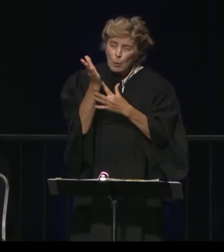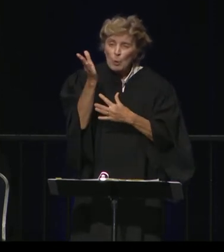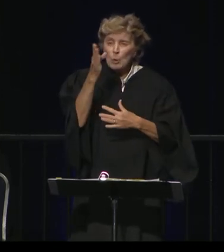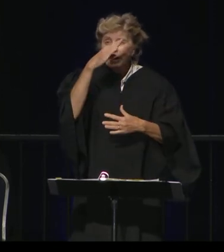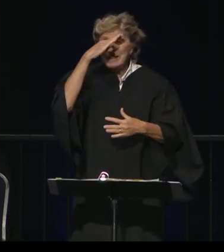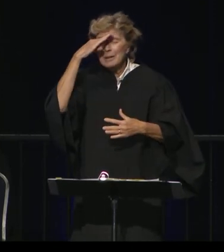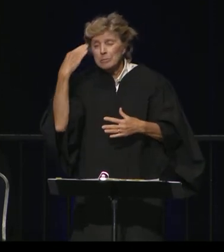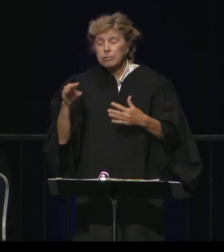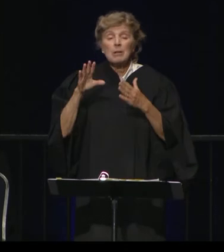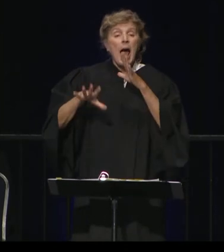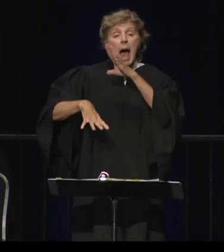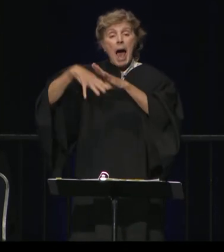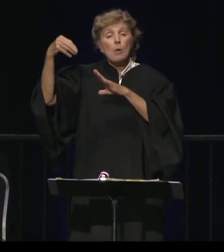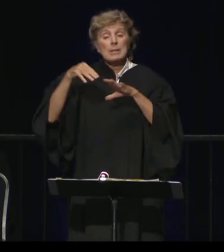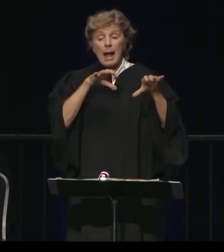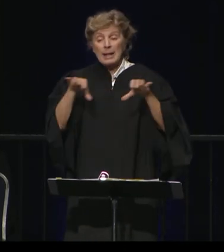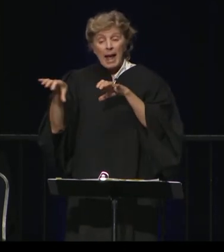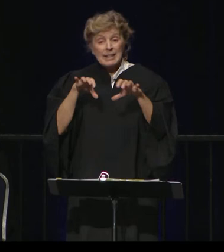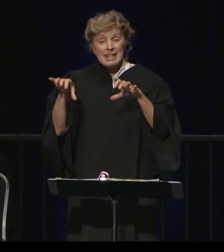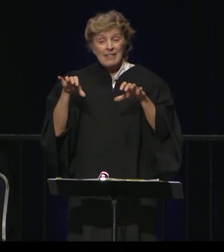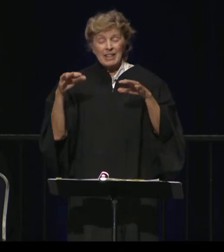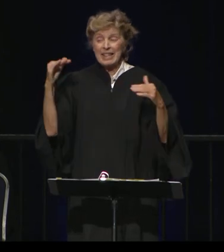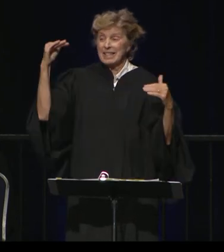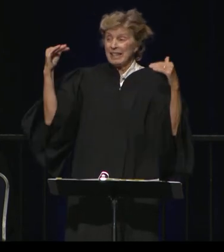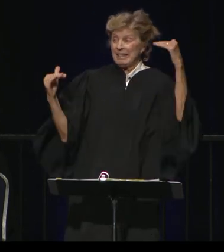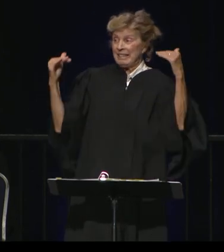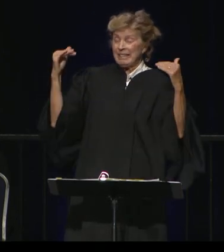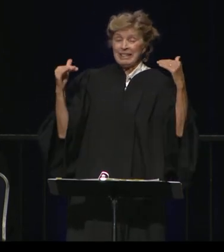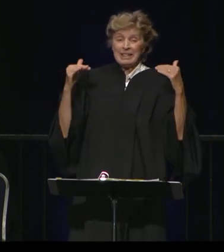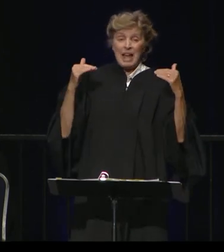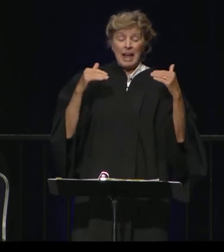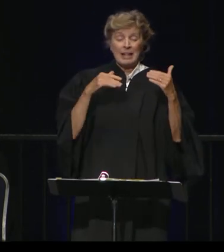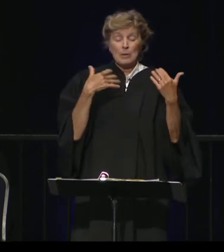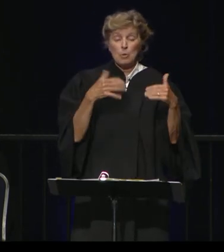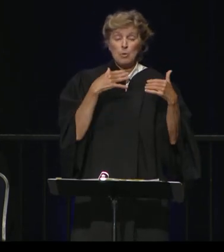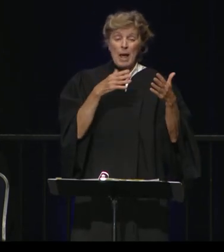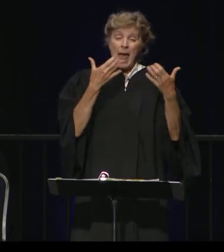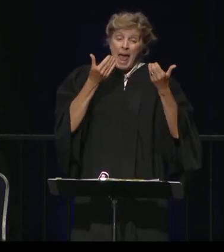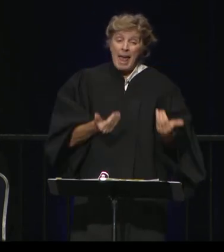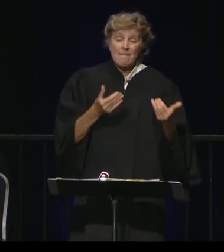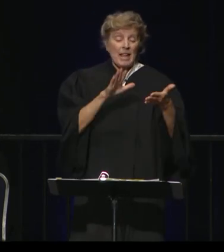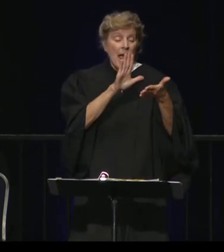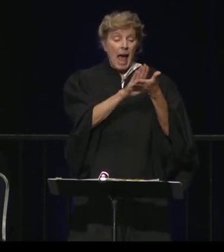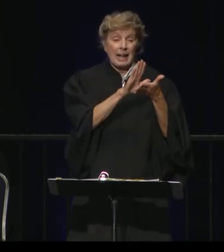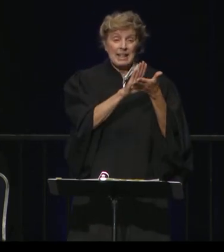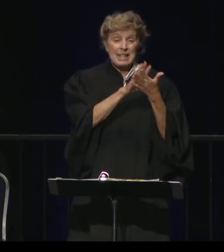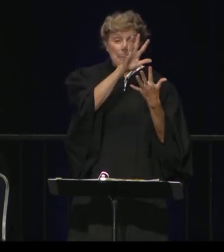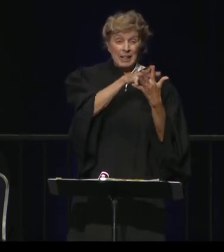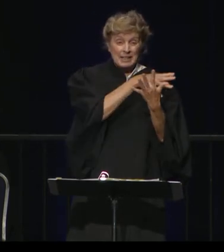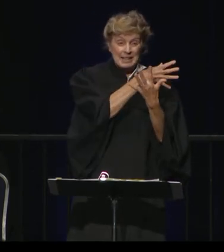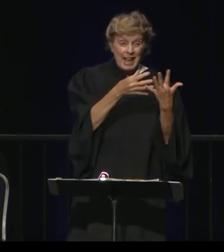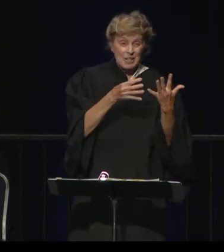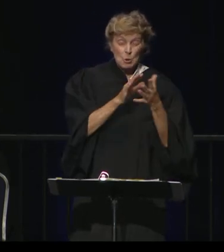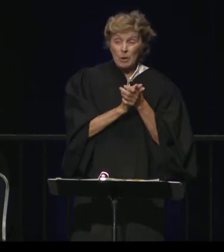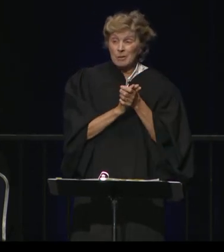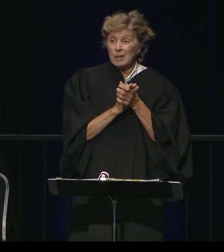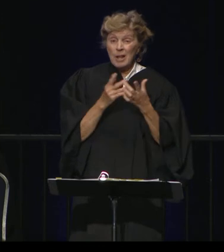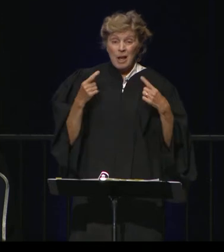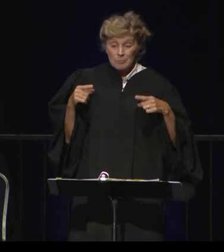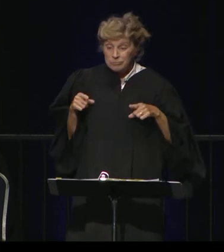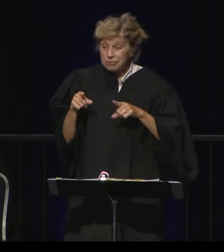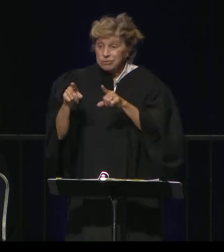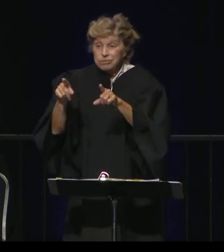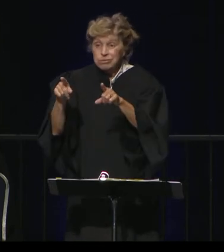Extracurricular activities to balance with a demanding academic schedule. And all of this you did within a